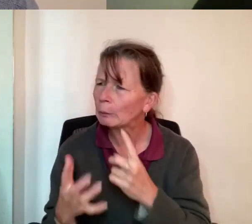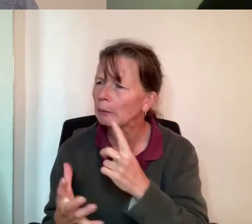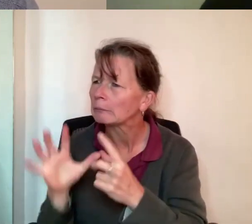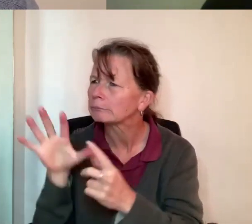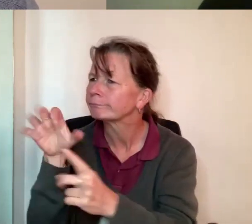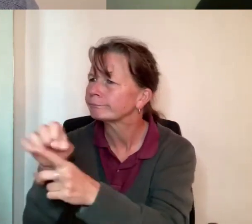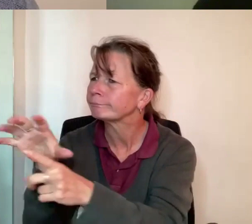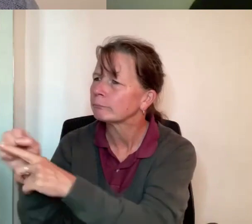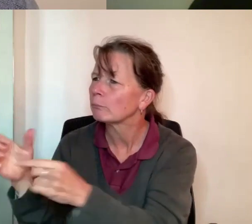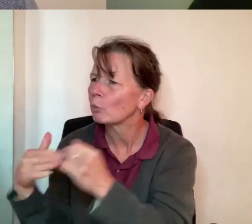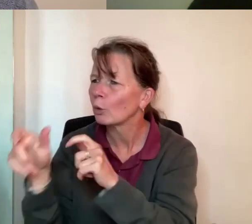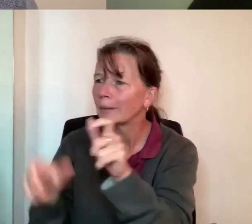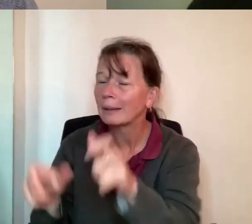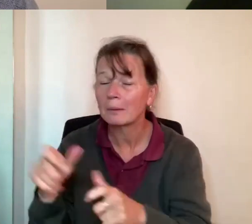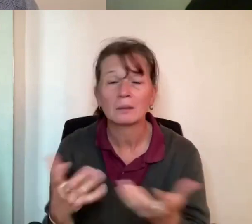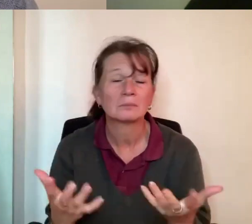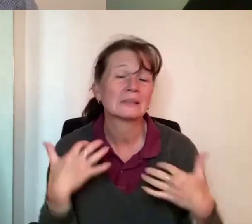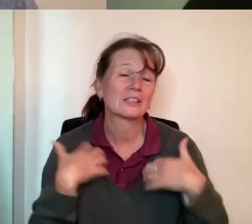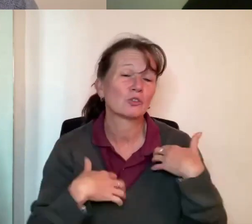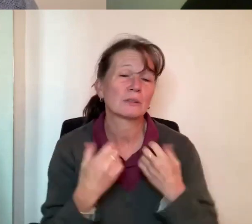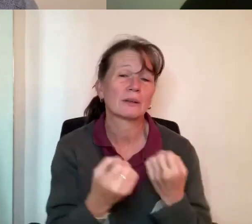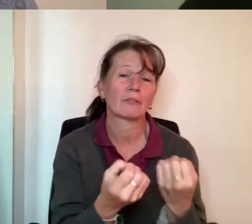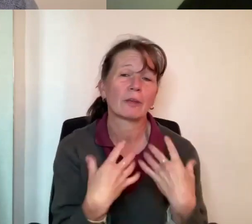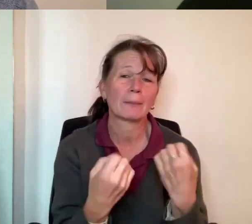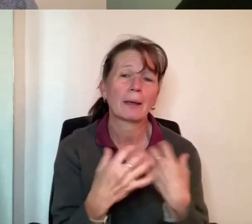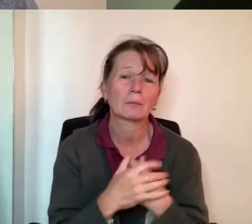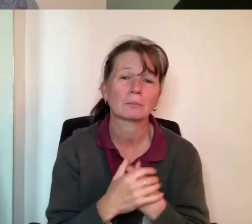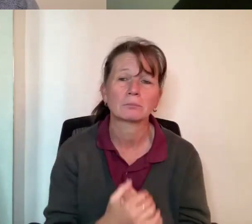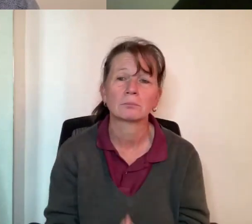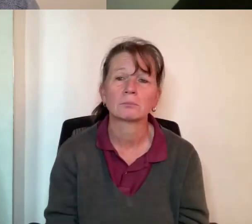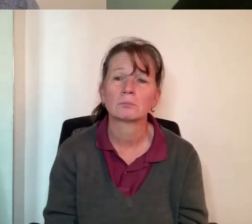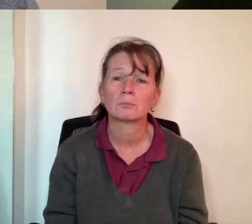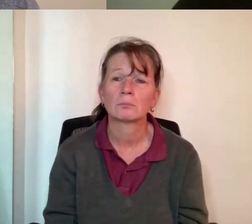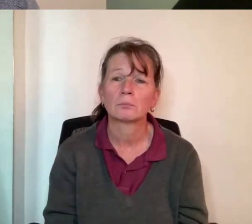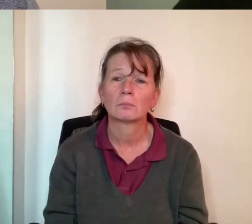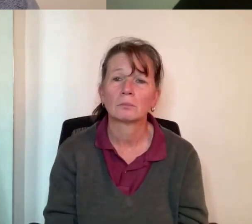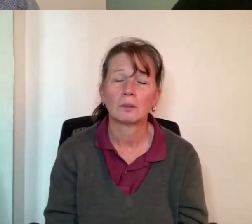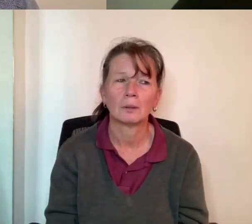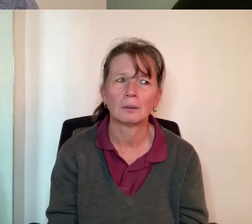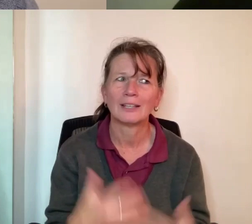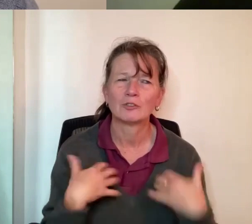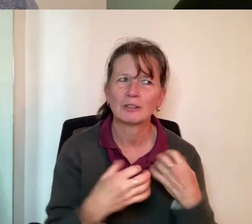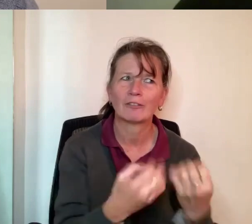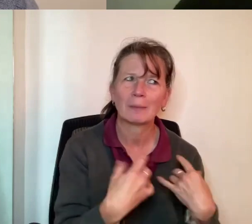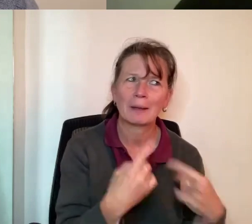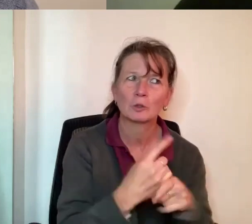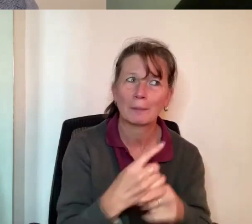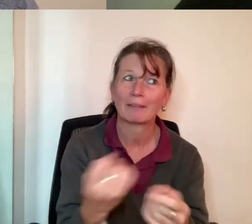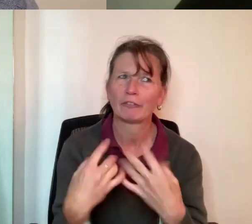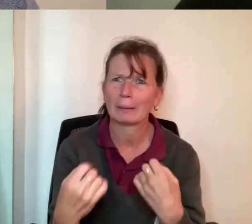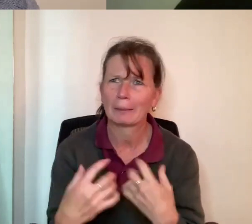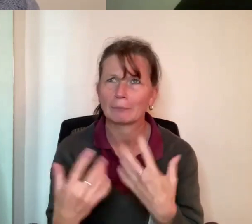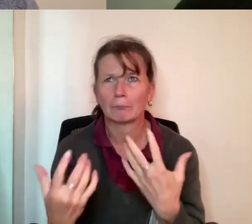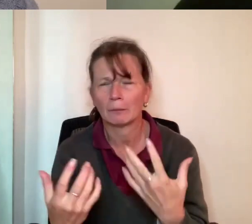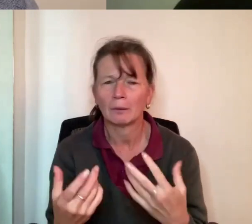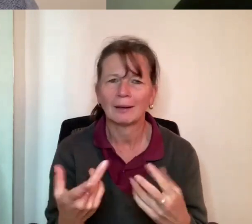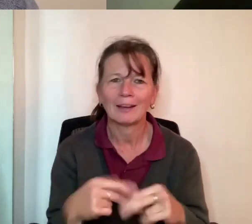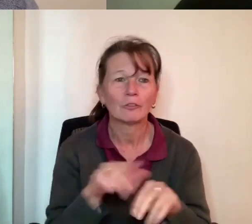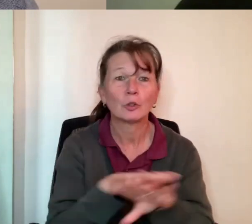So yeah, and there's some interesting feedback from people about feedback if you don't get a job as well.